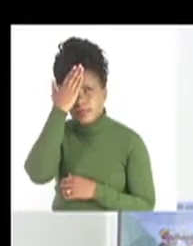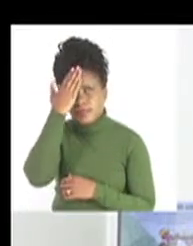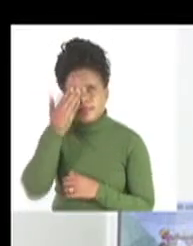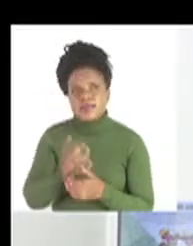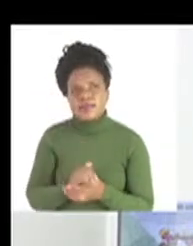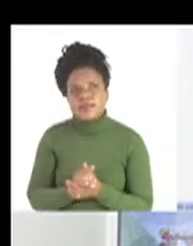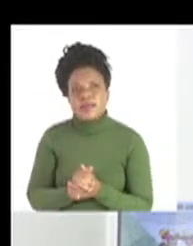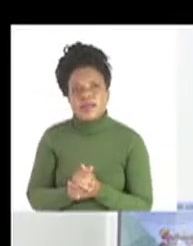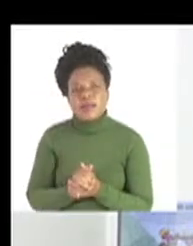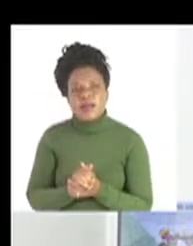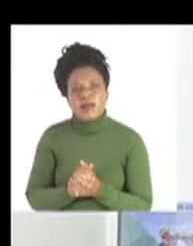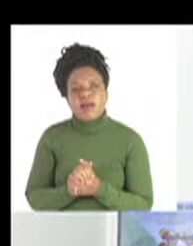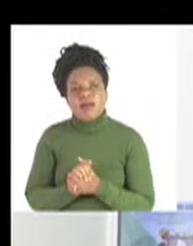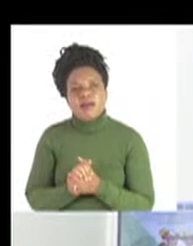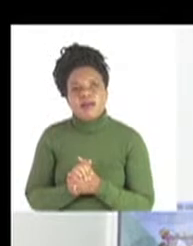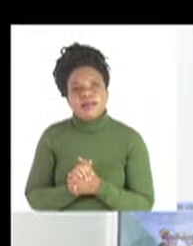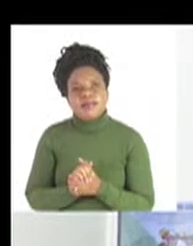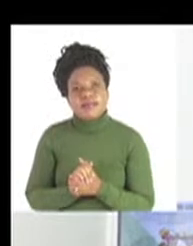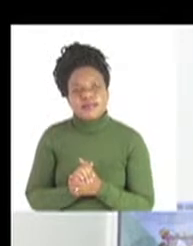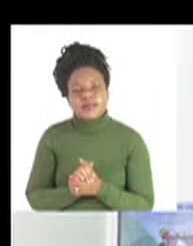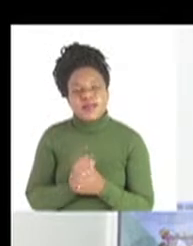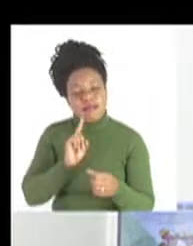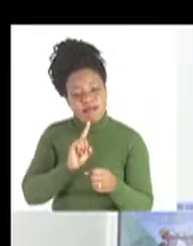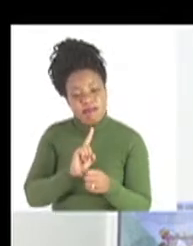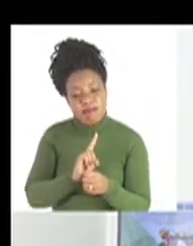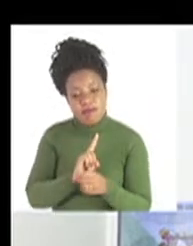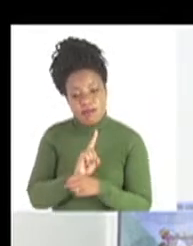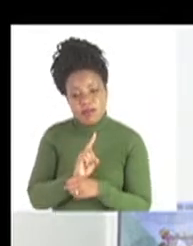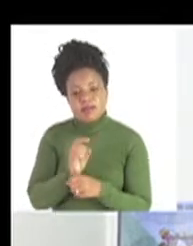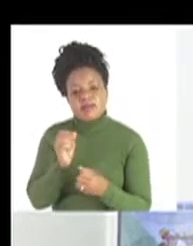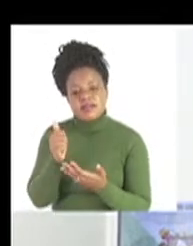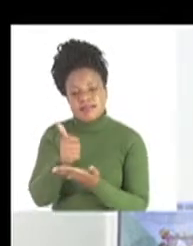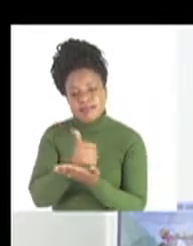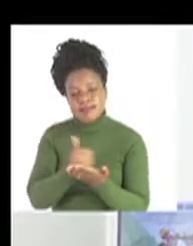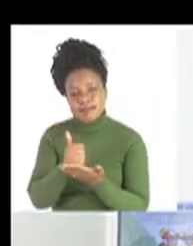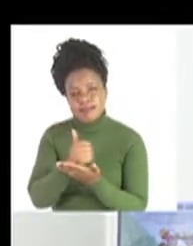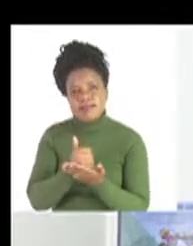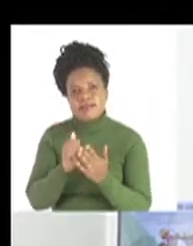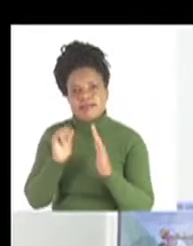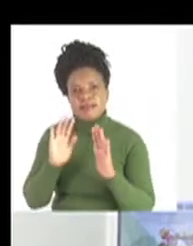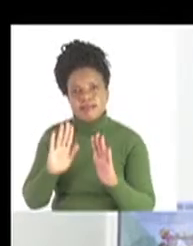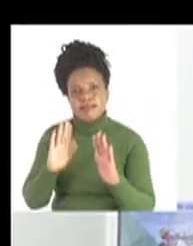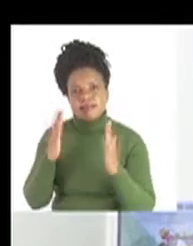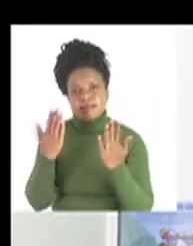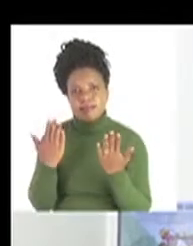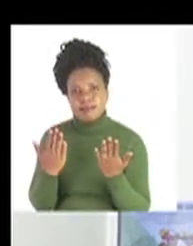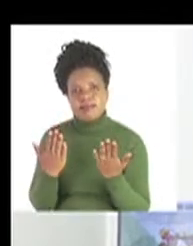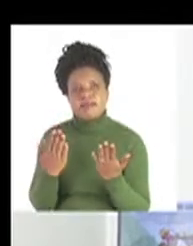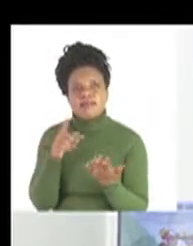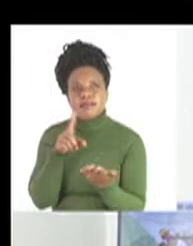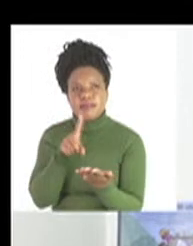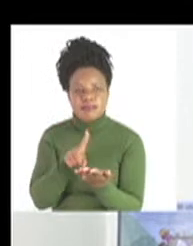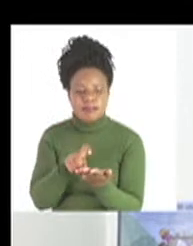Before we start with our lesson, let us remember to sanitize.